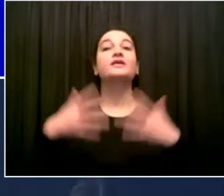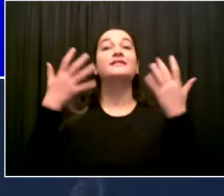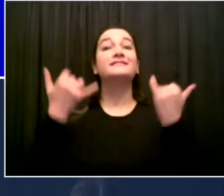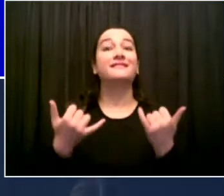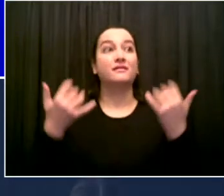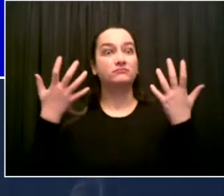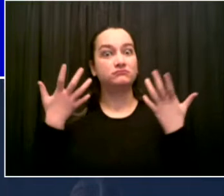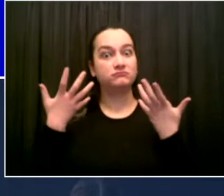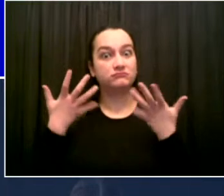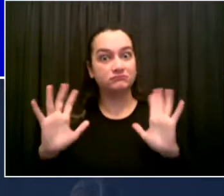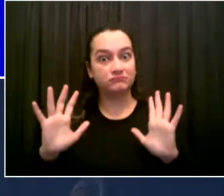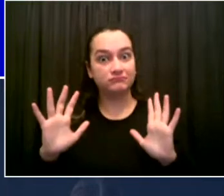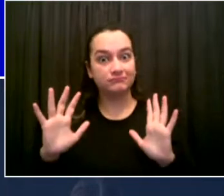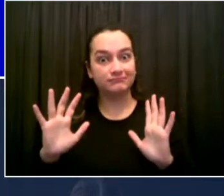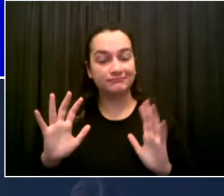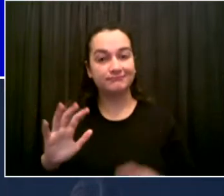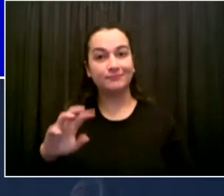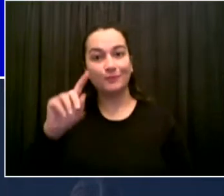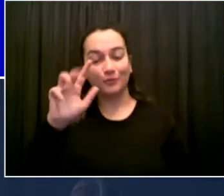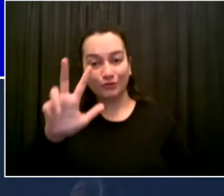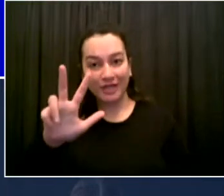moment,